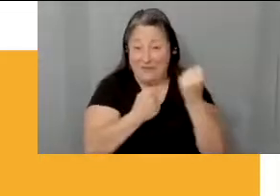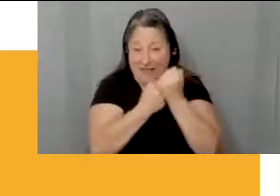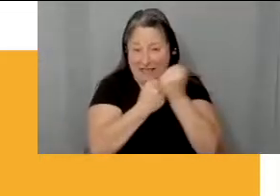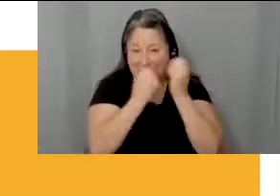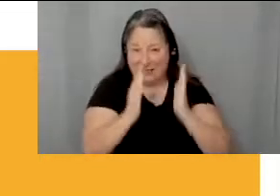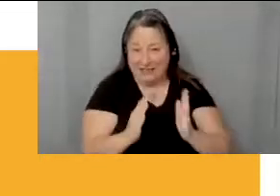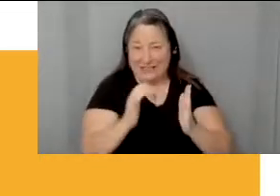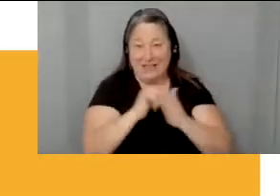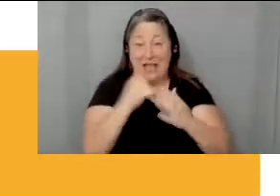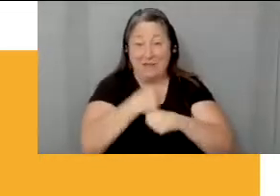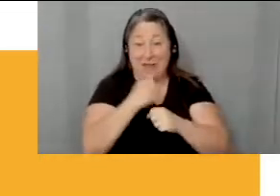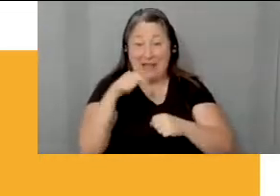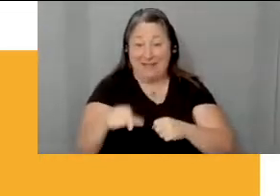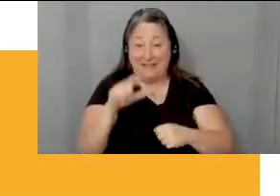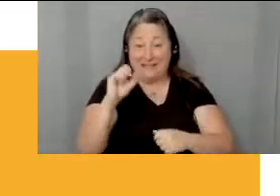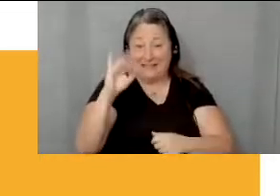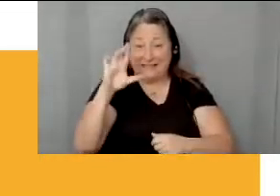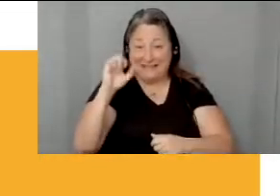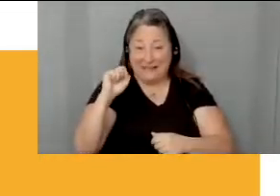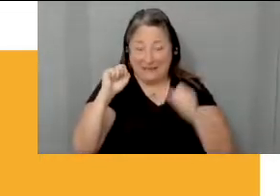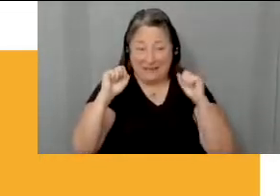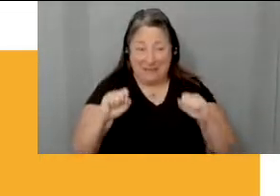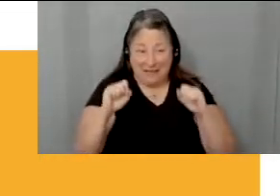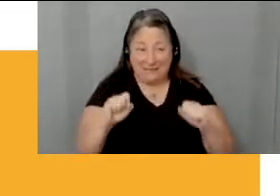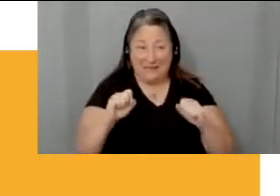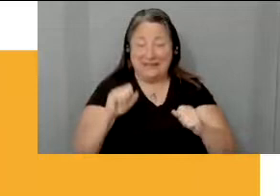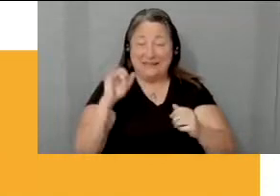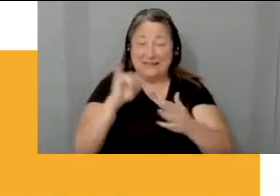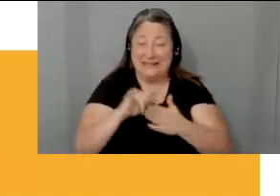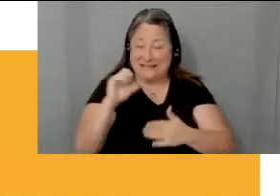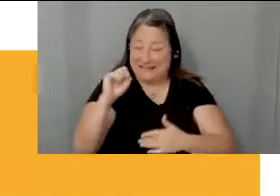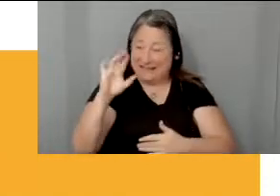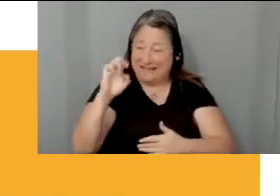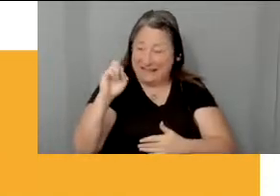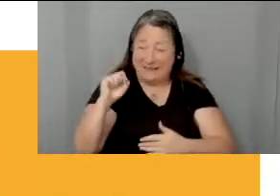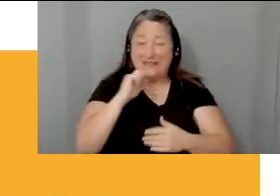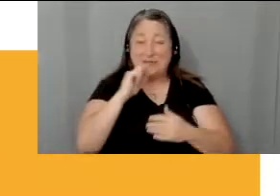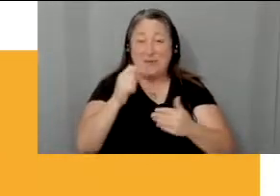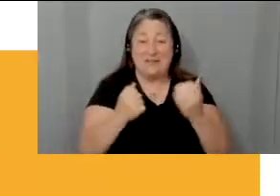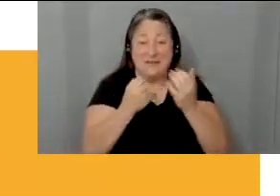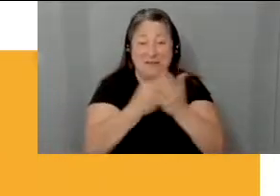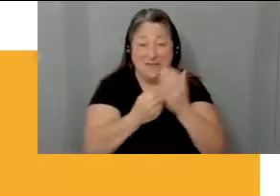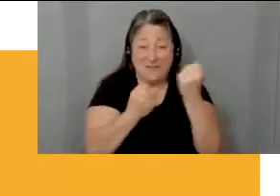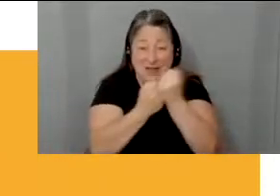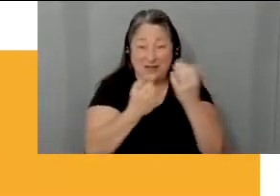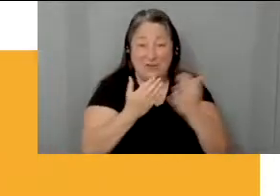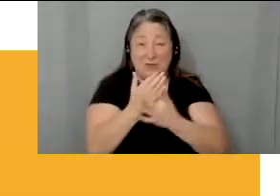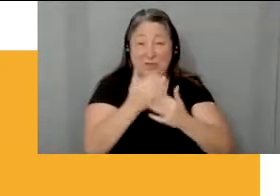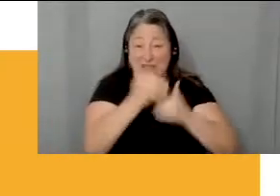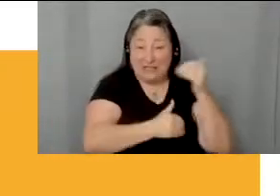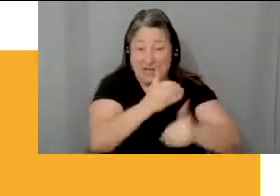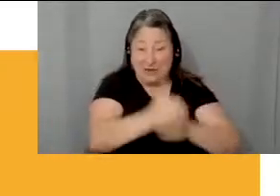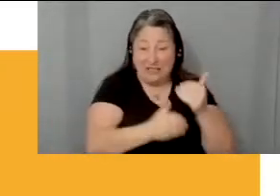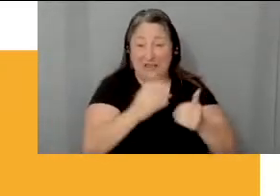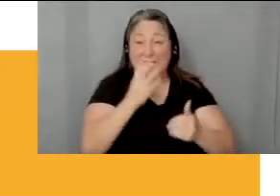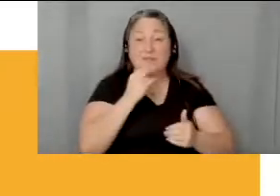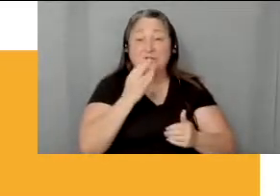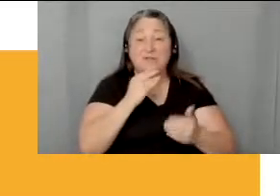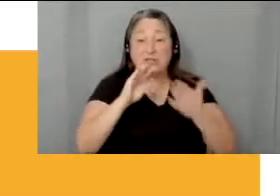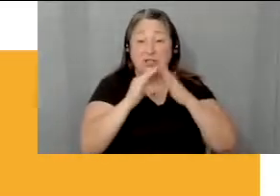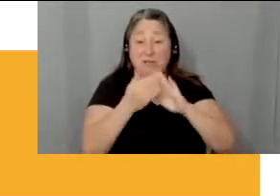this series possible. The series specifically was funded through the generosity of the Jewish Community Foundation of